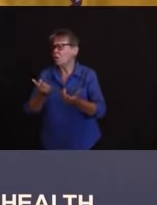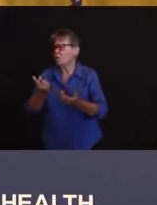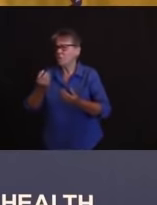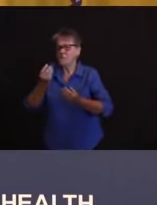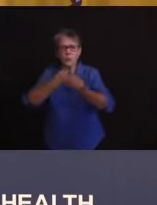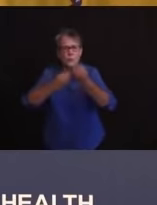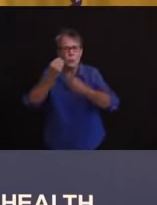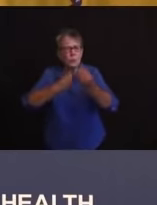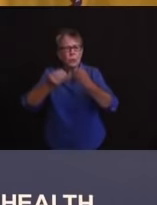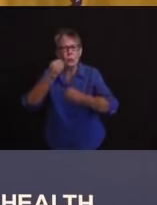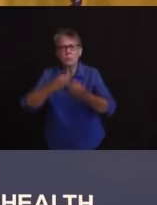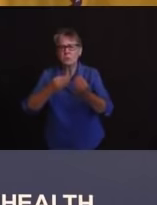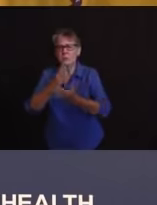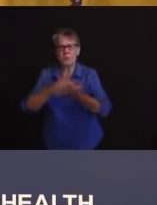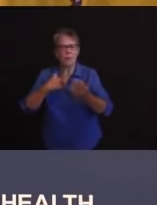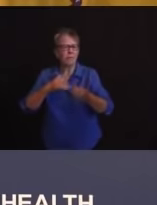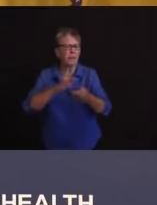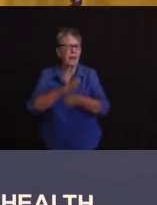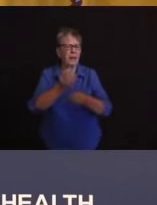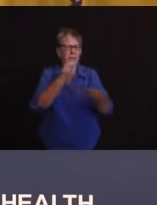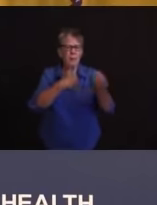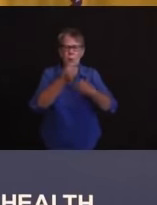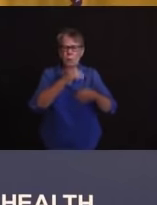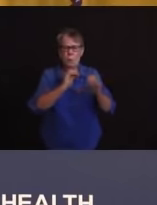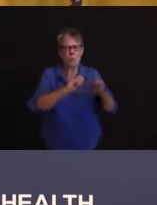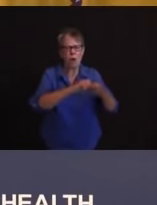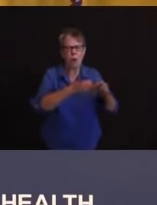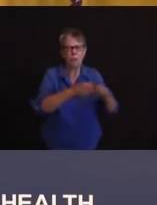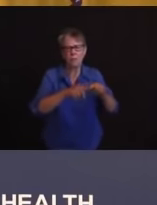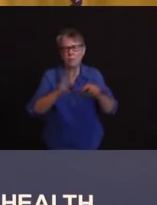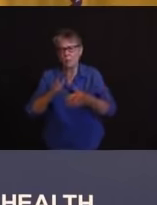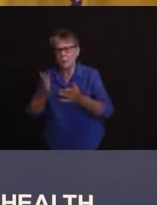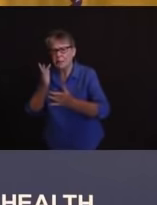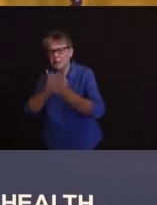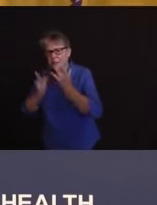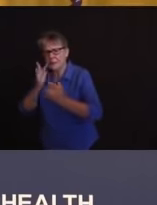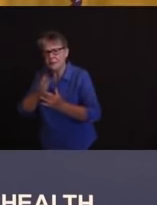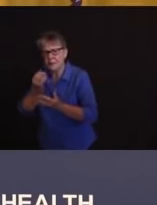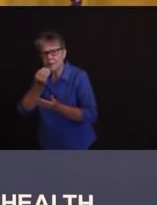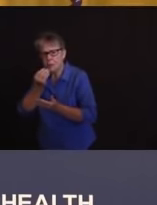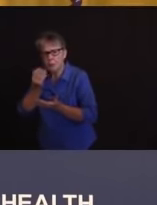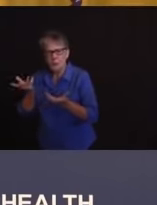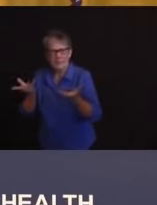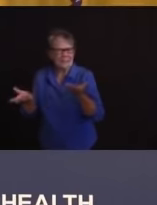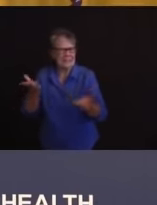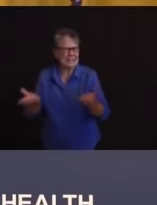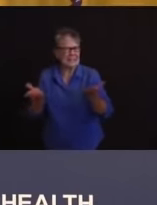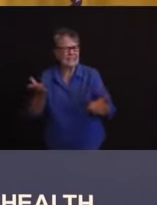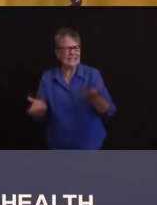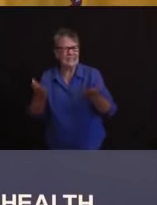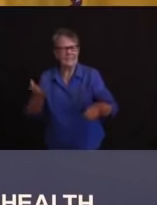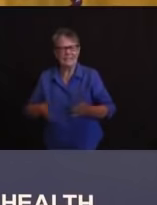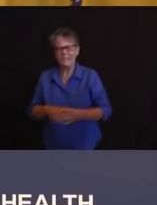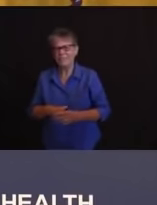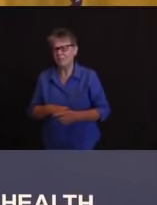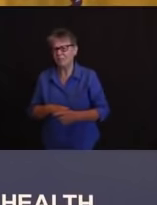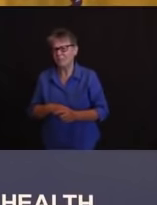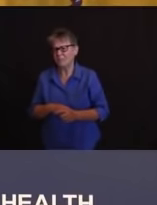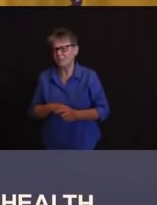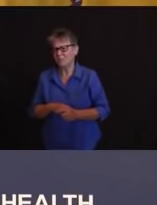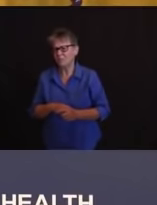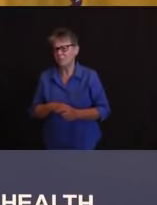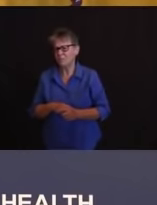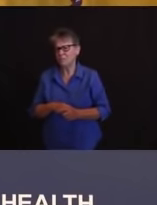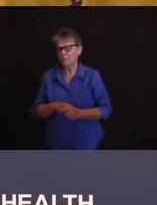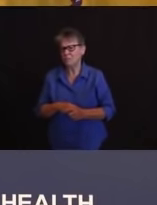young kid to an older adult or someone with comorbidities is probably the toughest nut to crack in this whole process. Thank